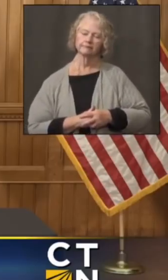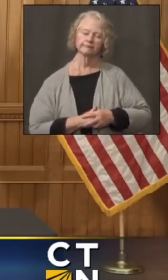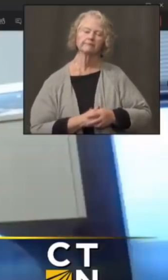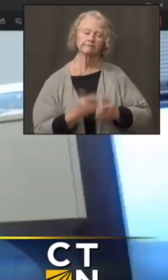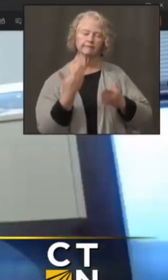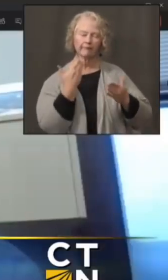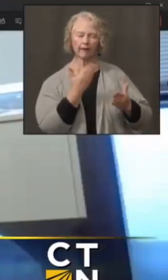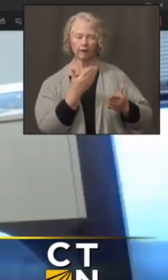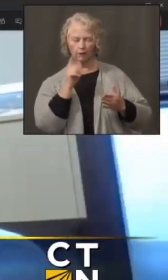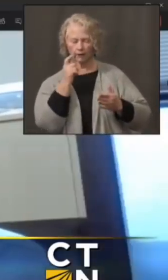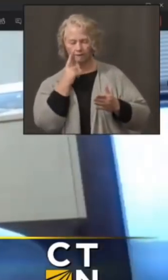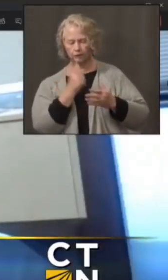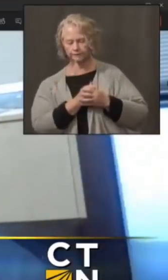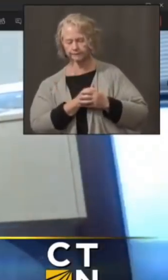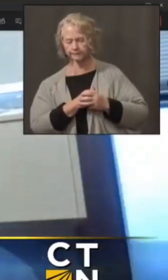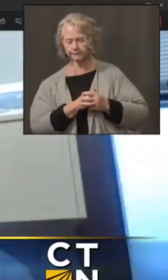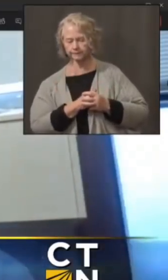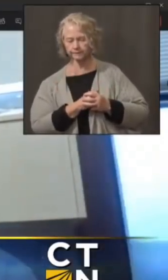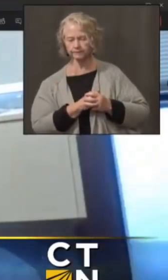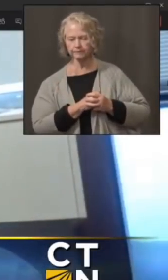Thank you, Governor.